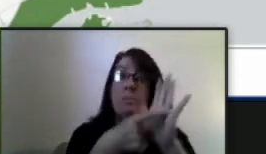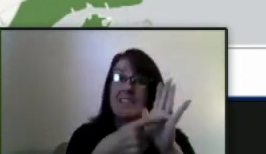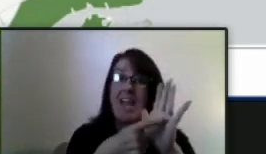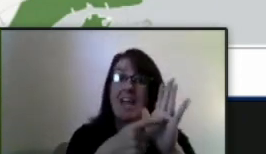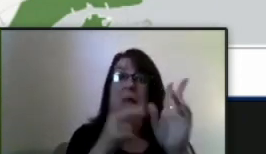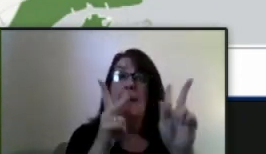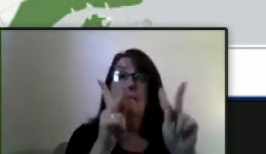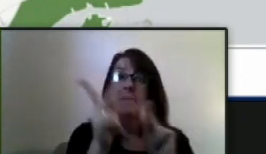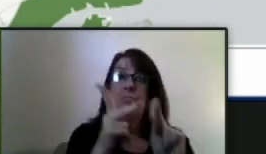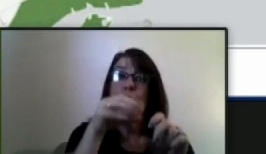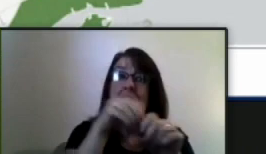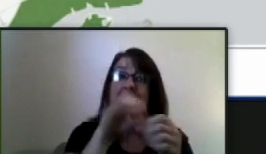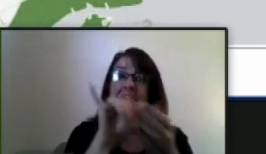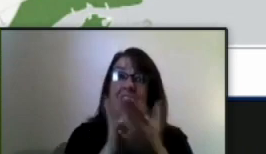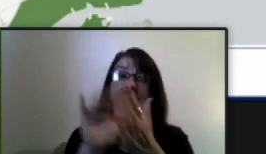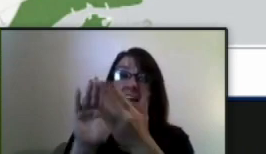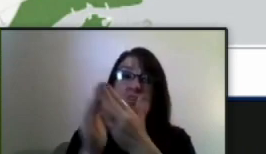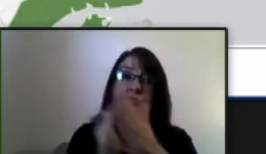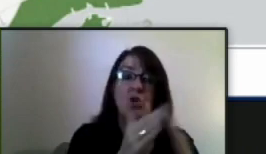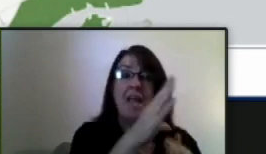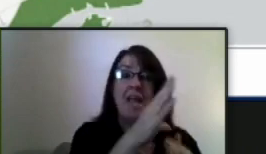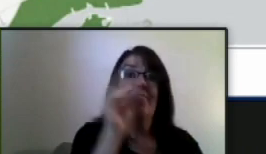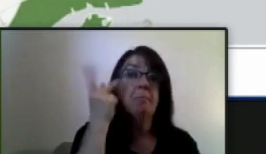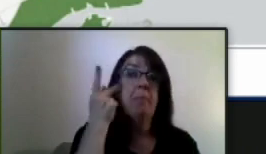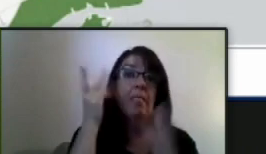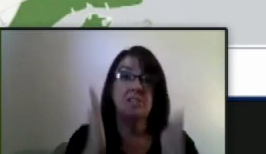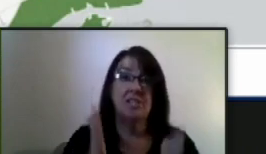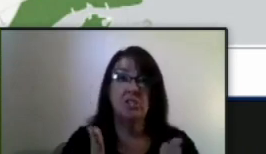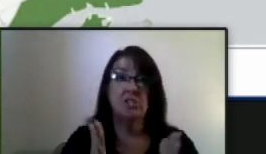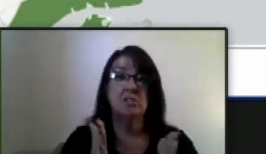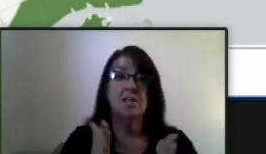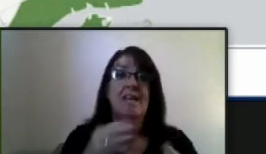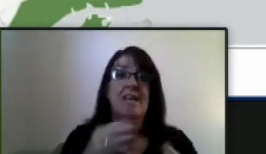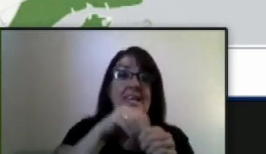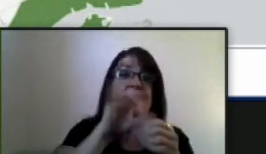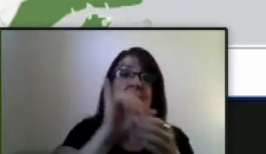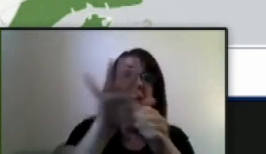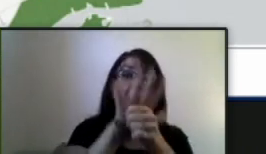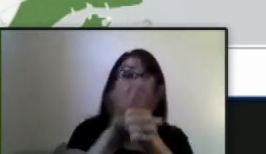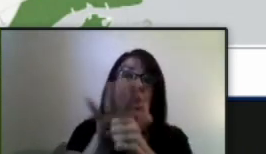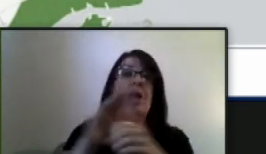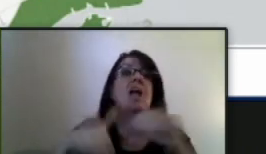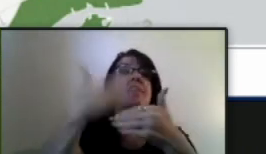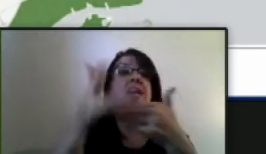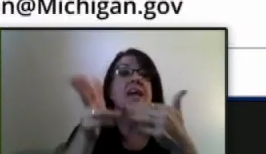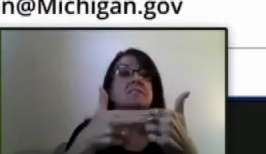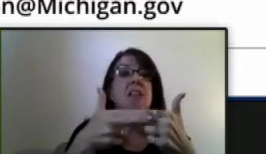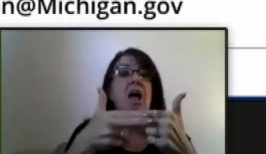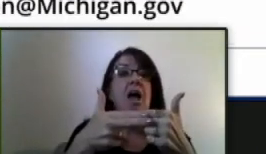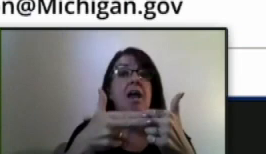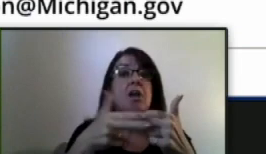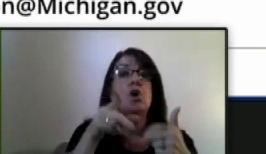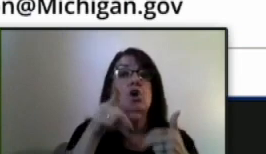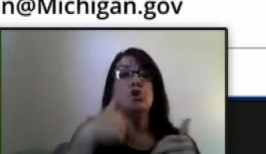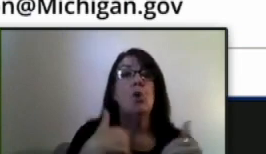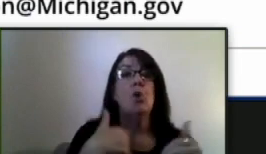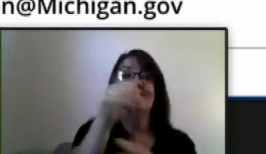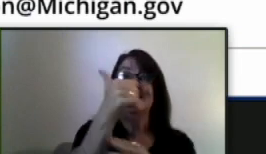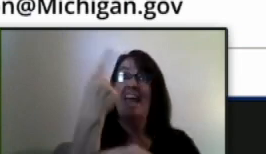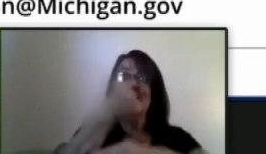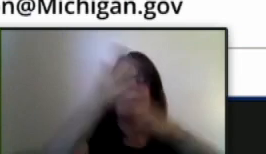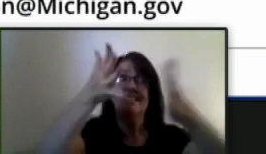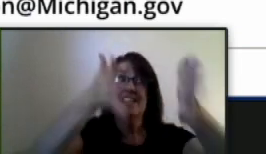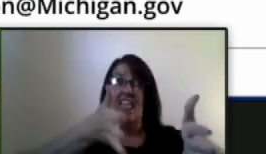our politicians are elected to. And the exciting thing is, if you go to the next slide right now, we have 10 days left